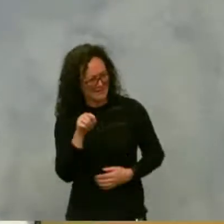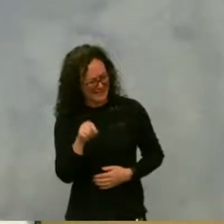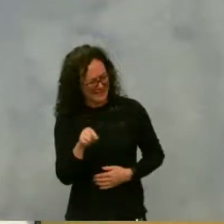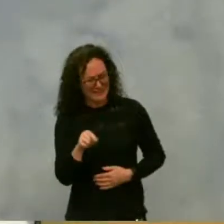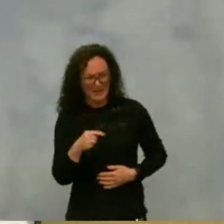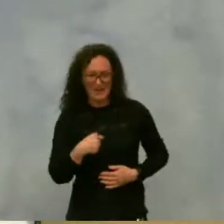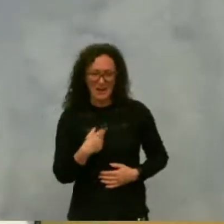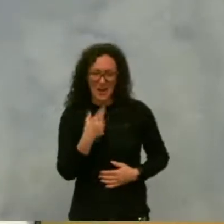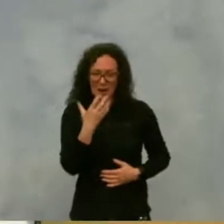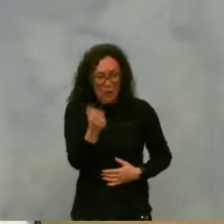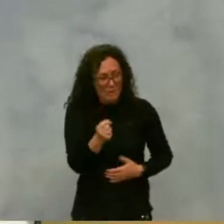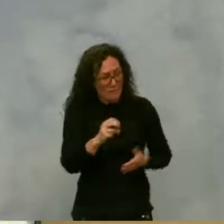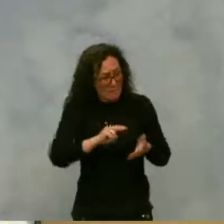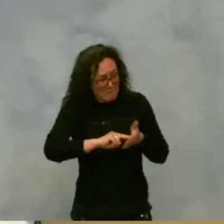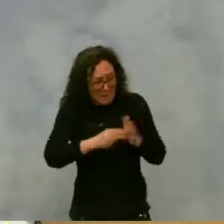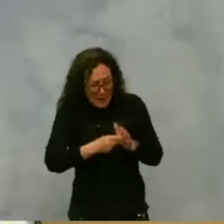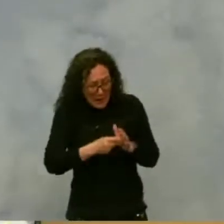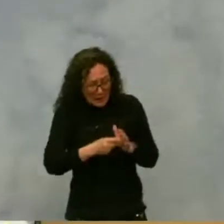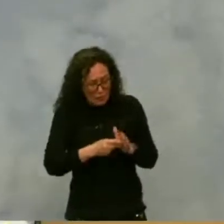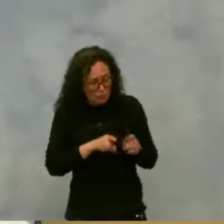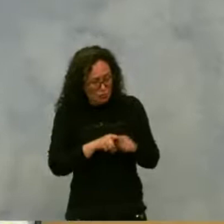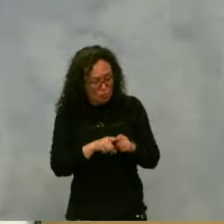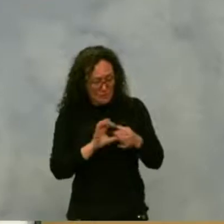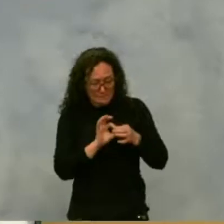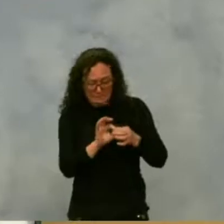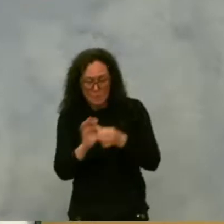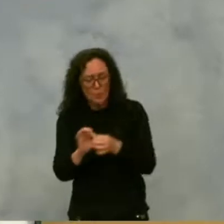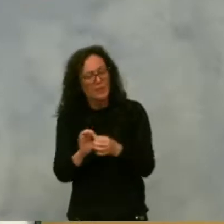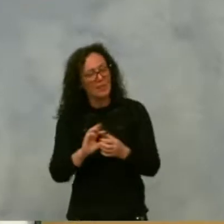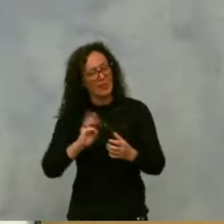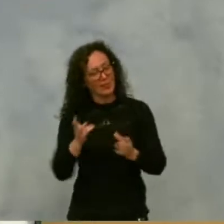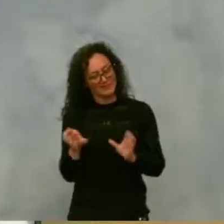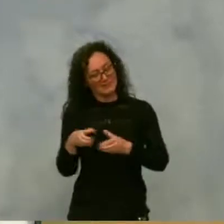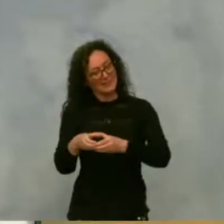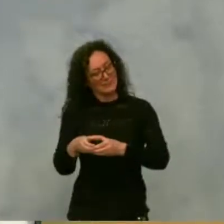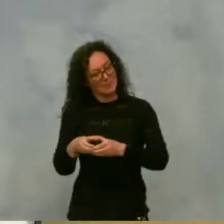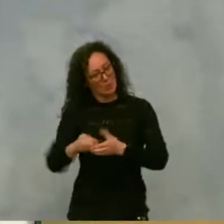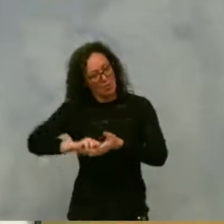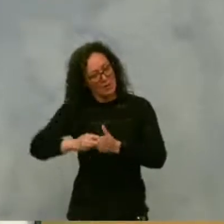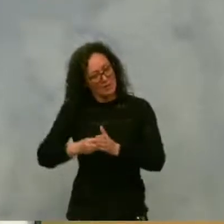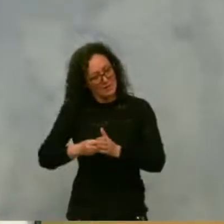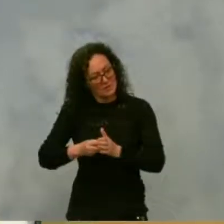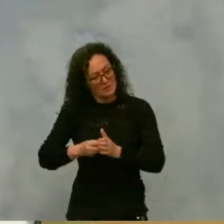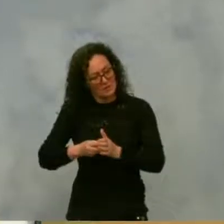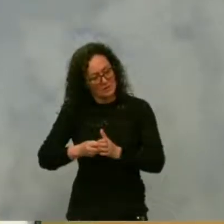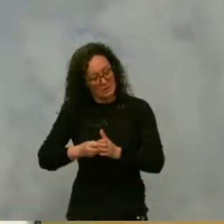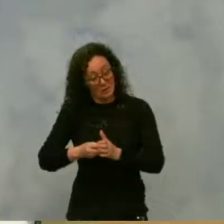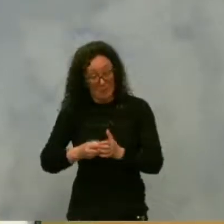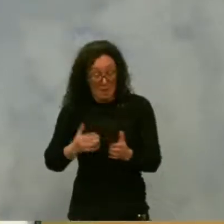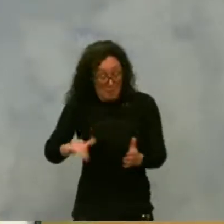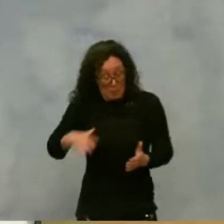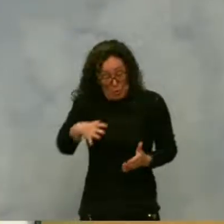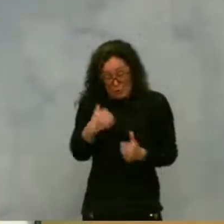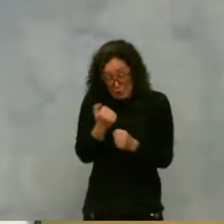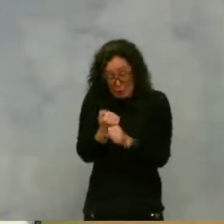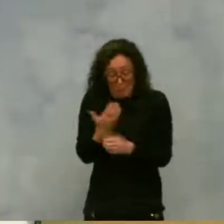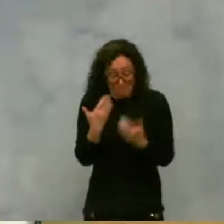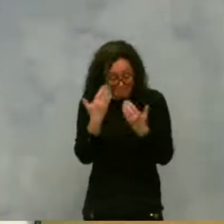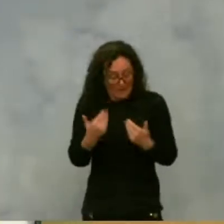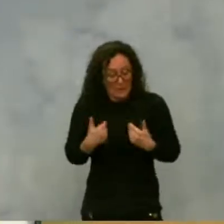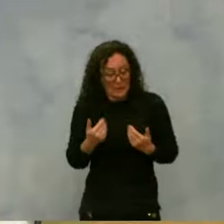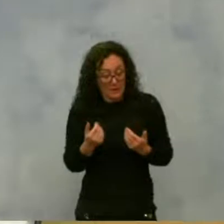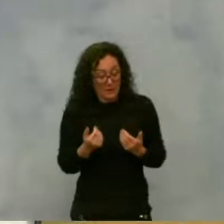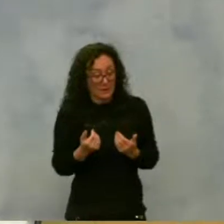if there's any plans to engage with third sector organisations who might, or maybe you already do this, and bear with